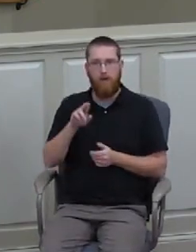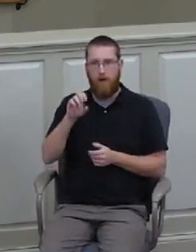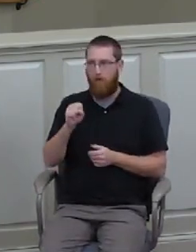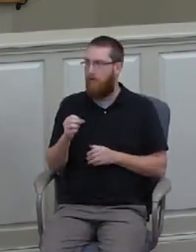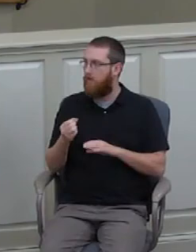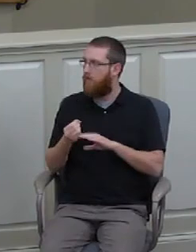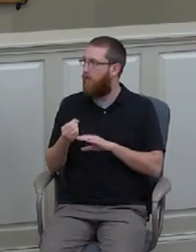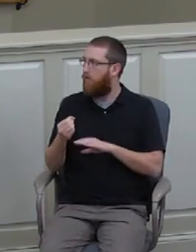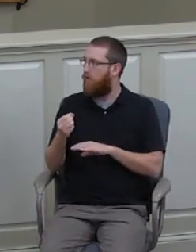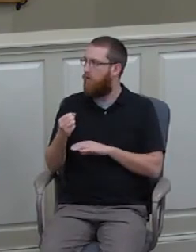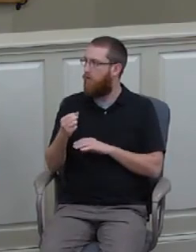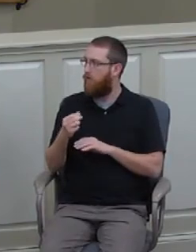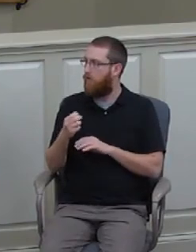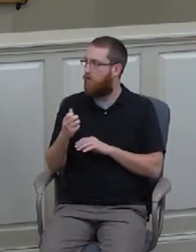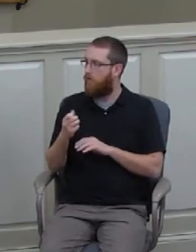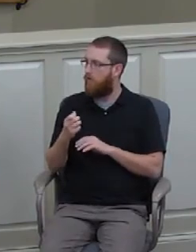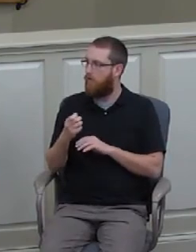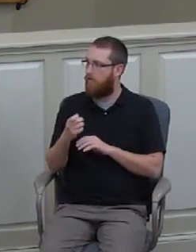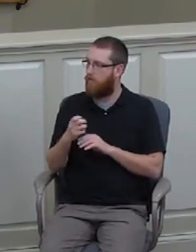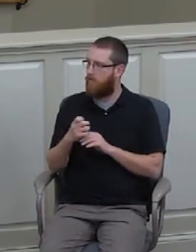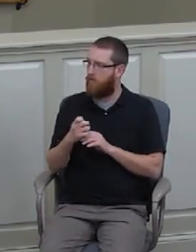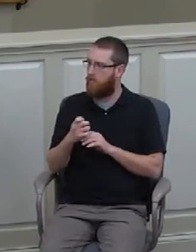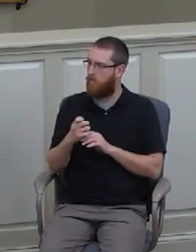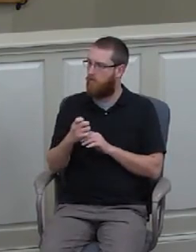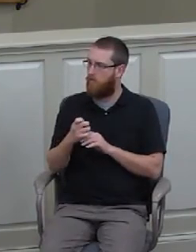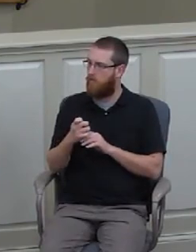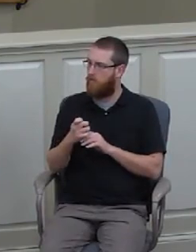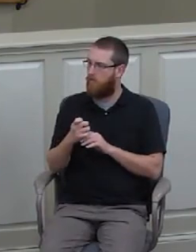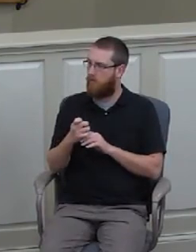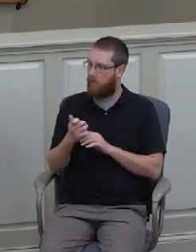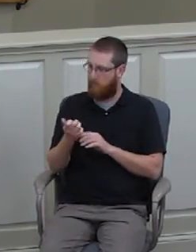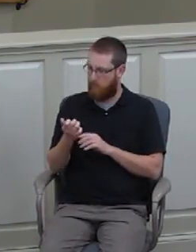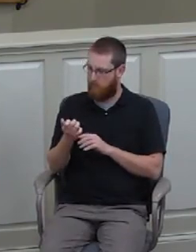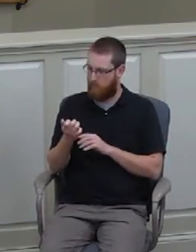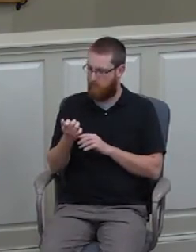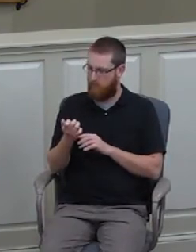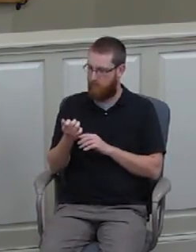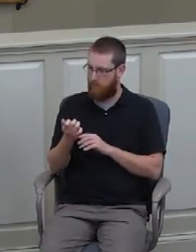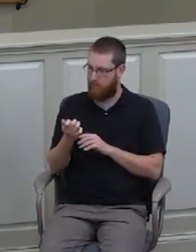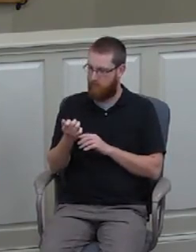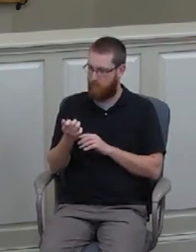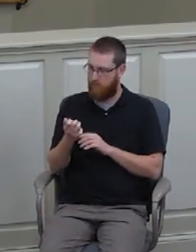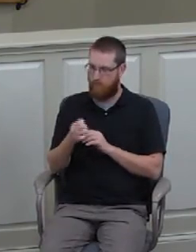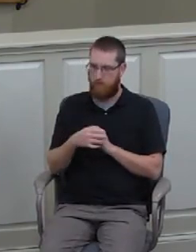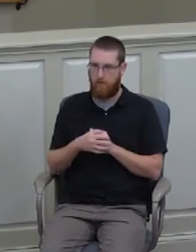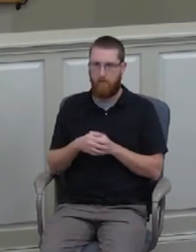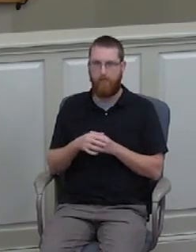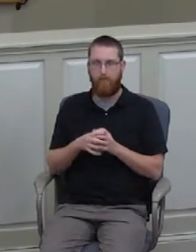have, I'm sorry? Call his attention to the last paragraph on page 1 as well.